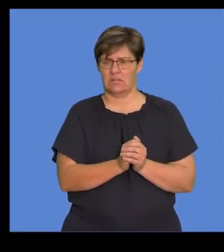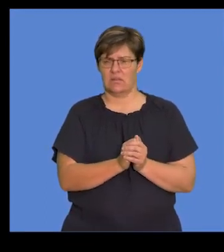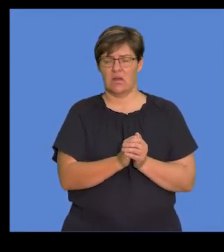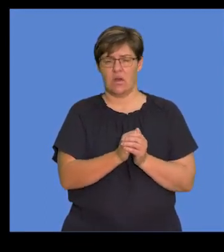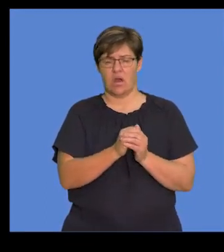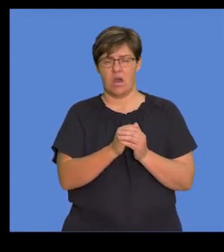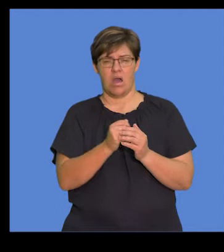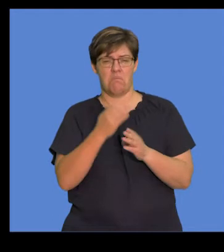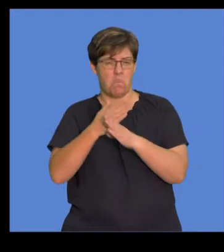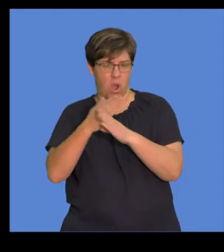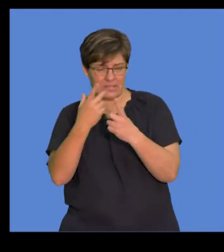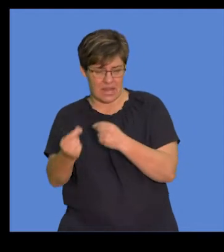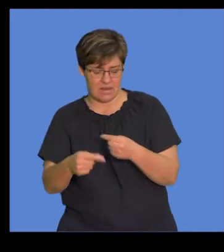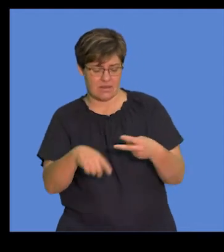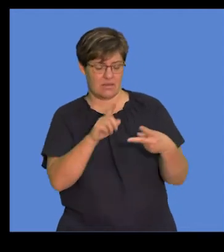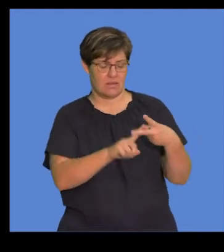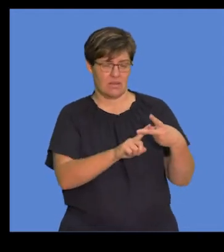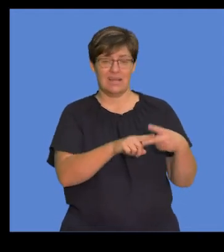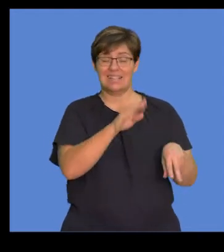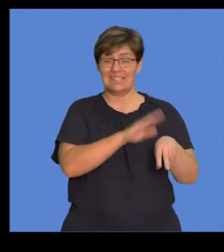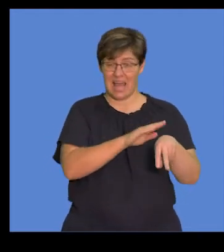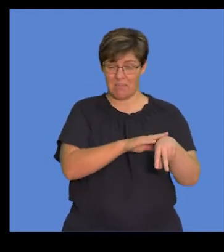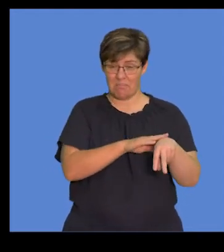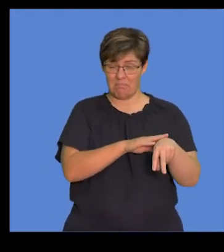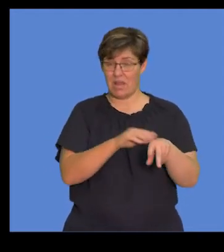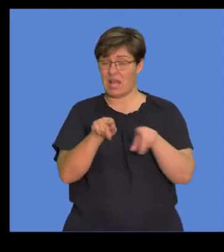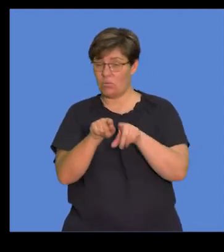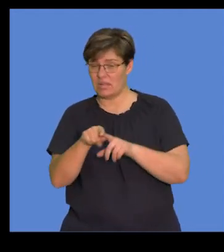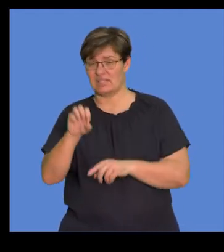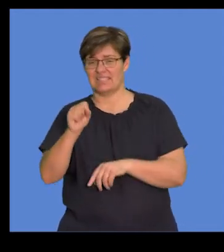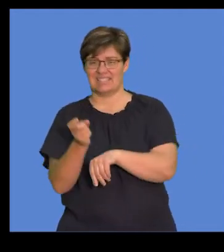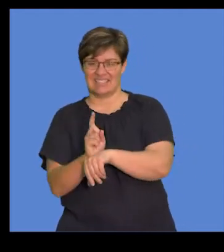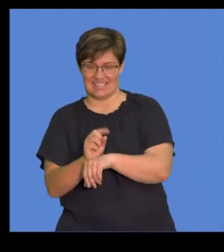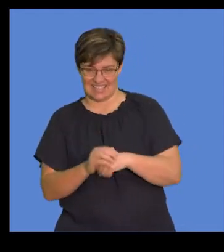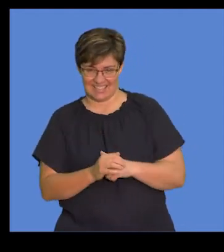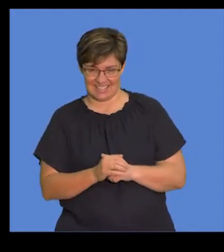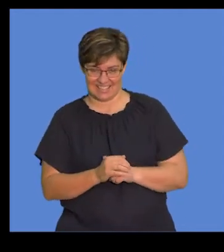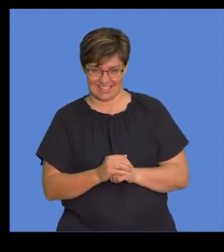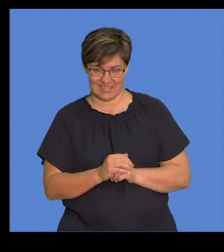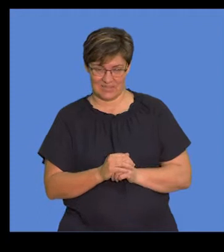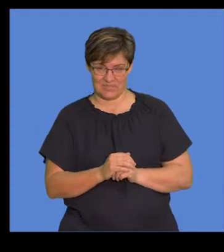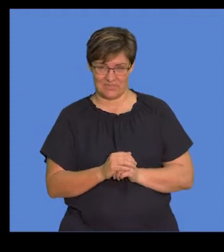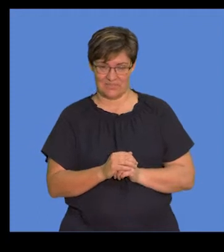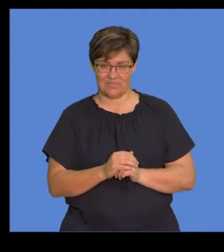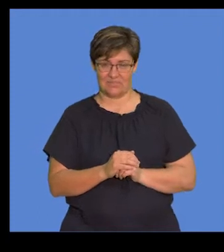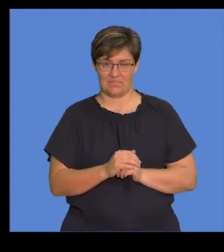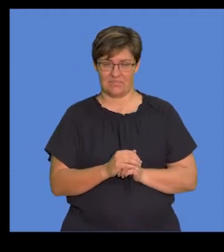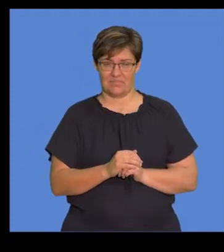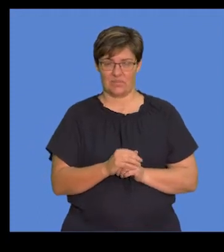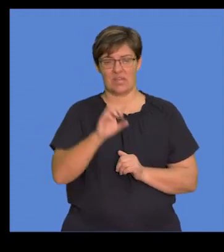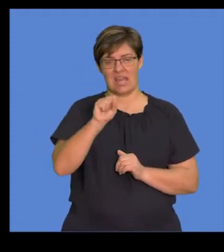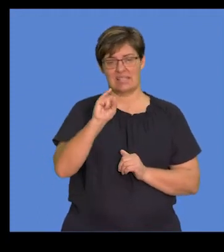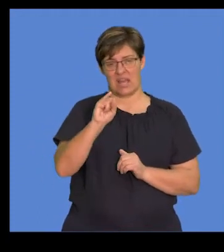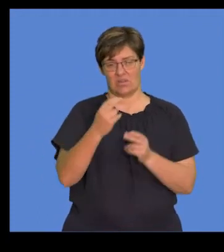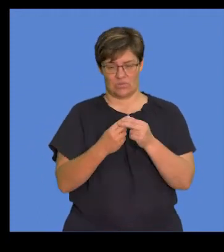Right, and then we also have time, okay? And then we talk about, when we talk about time, we're talking about the SI